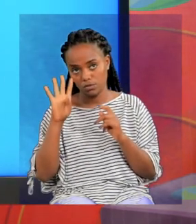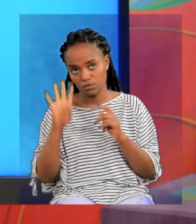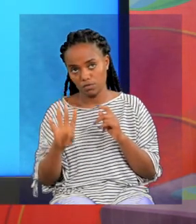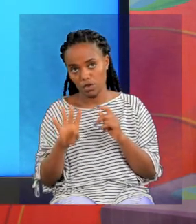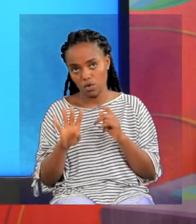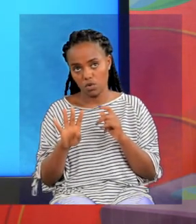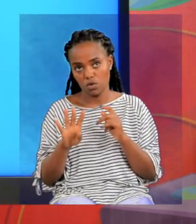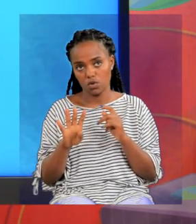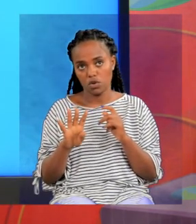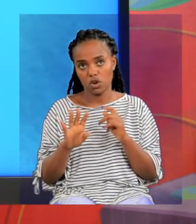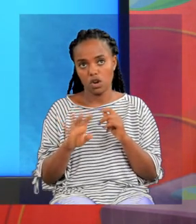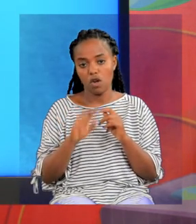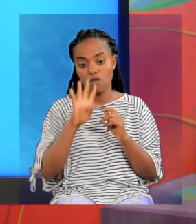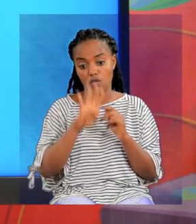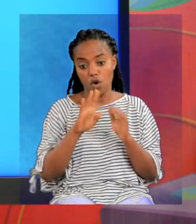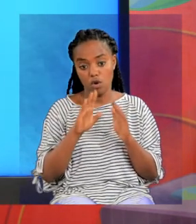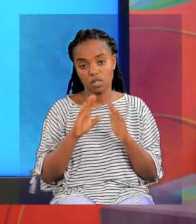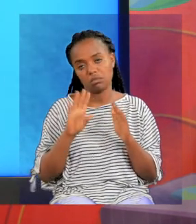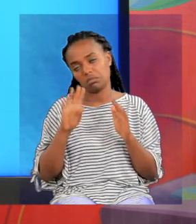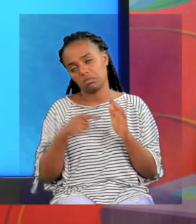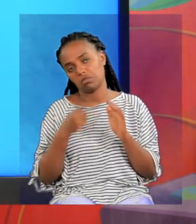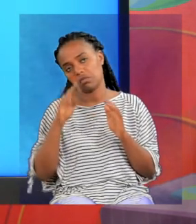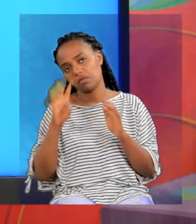4 girls out of 4.